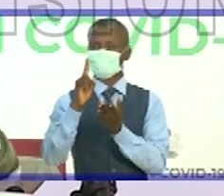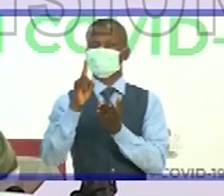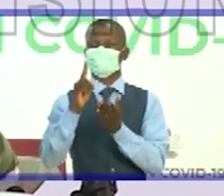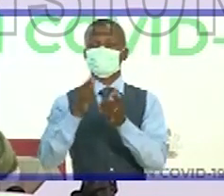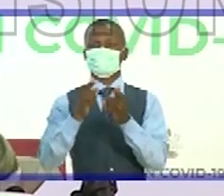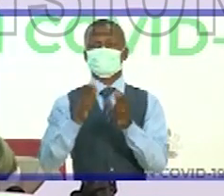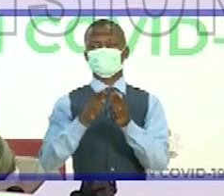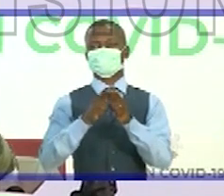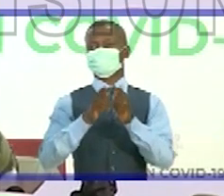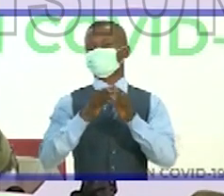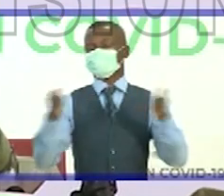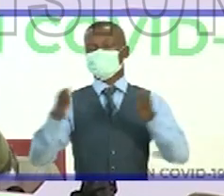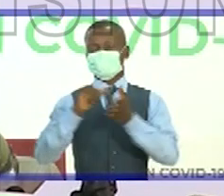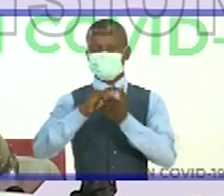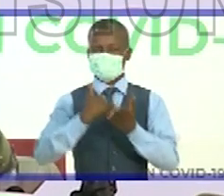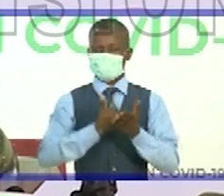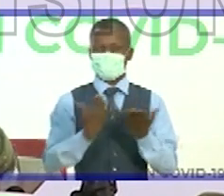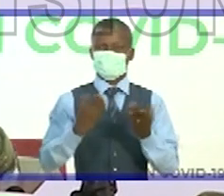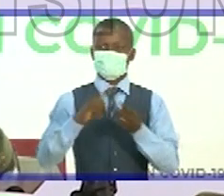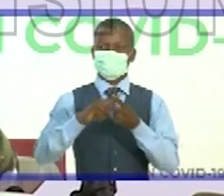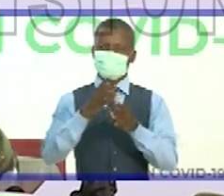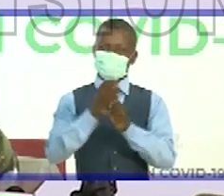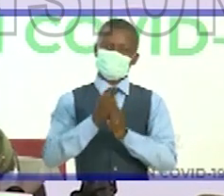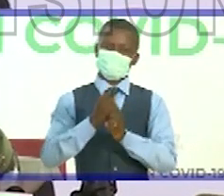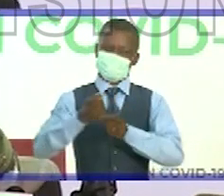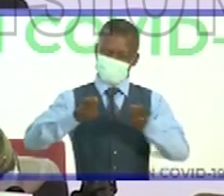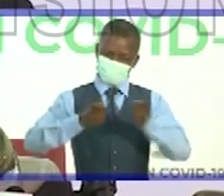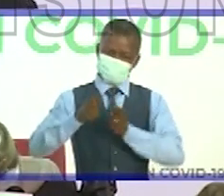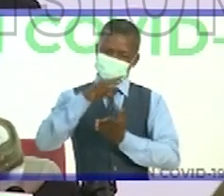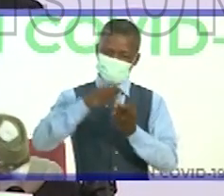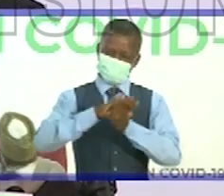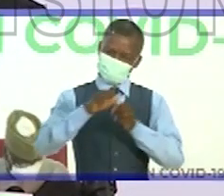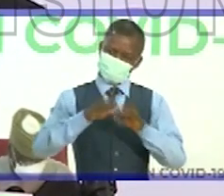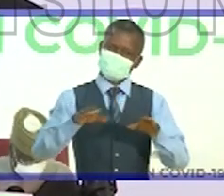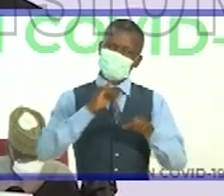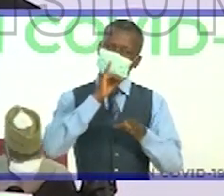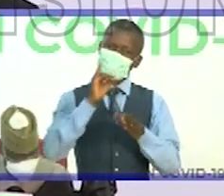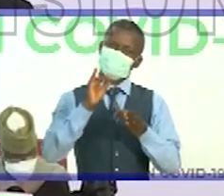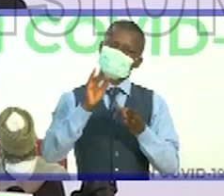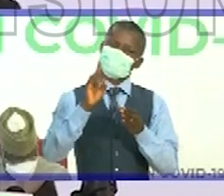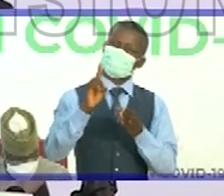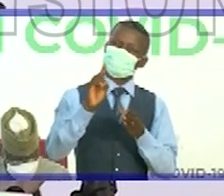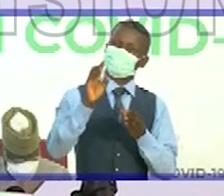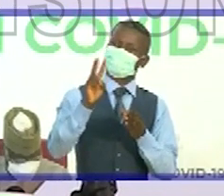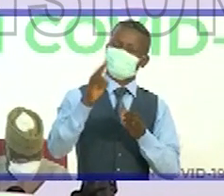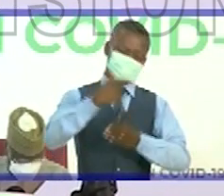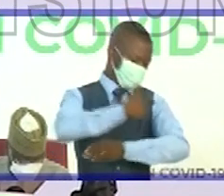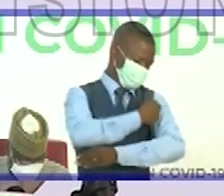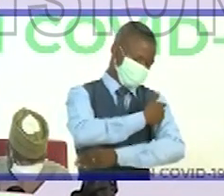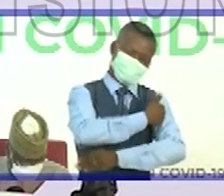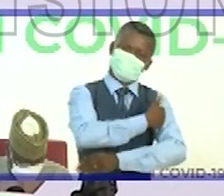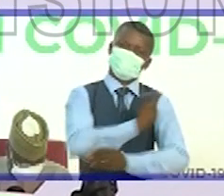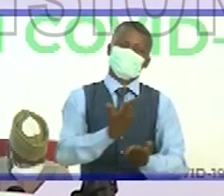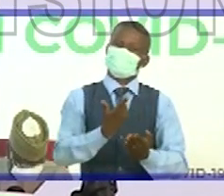biggest hope that we have to get this outbreak under control is a vaccine. Vaccine is by